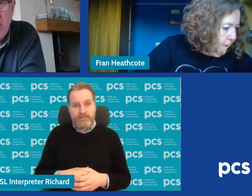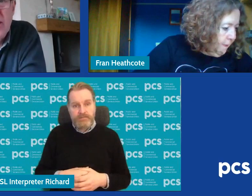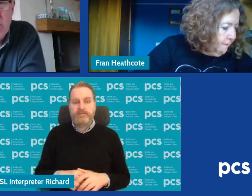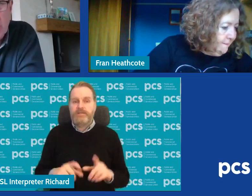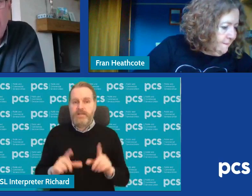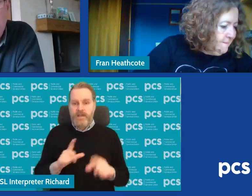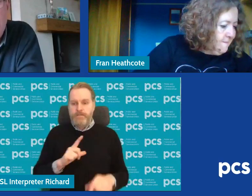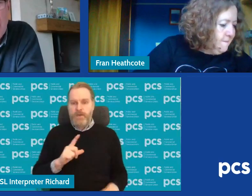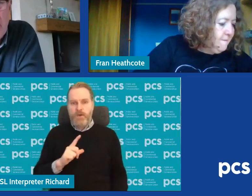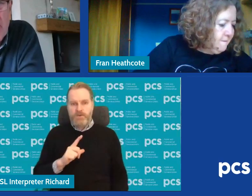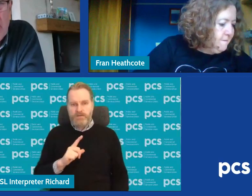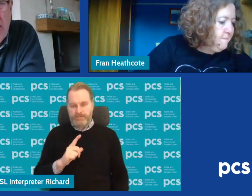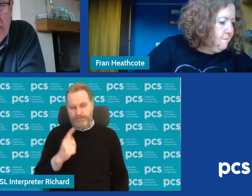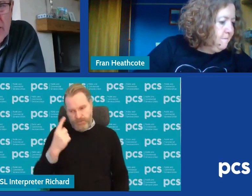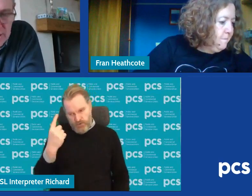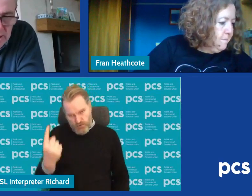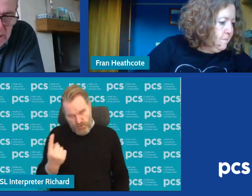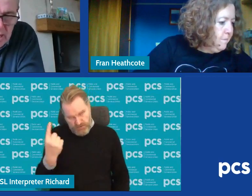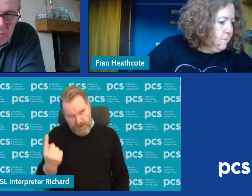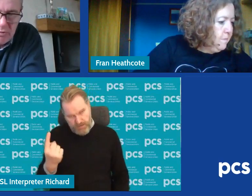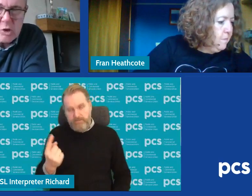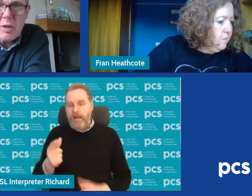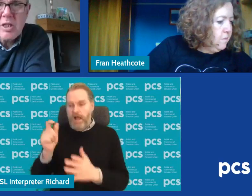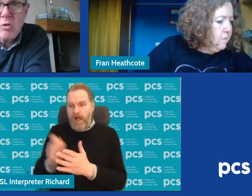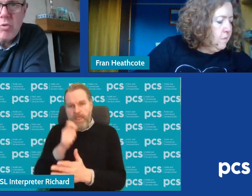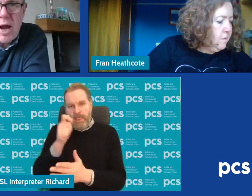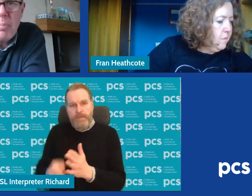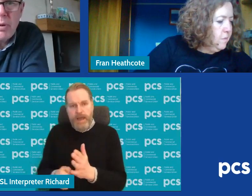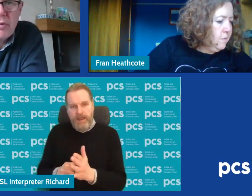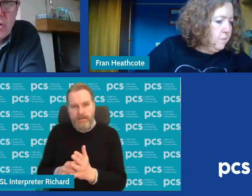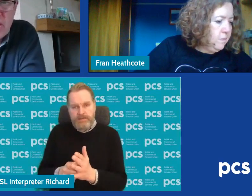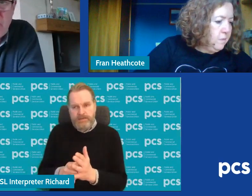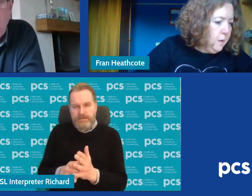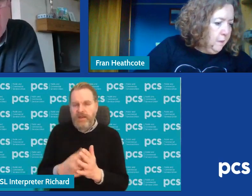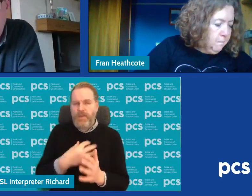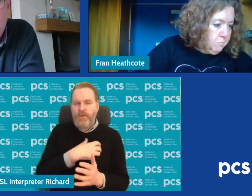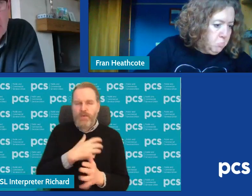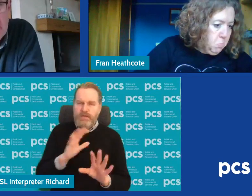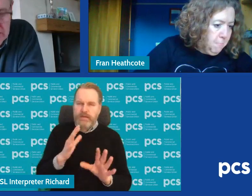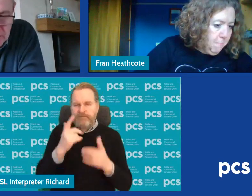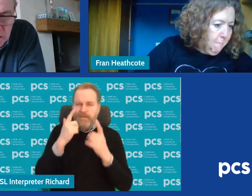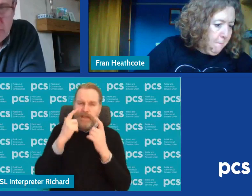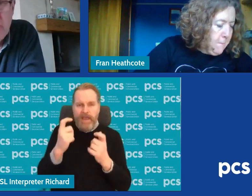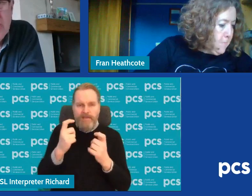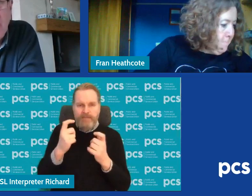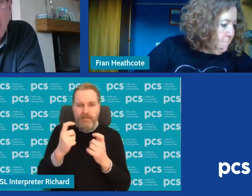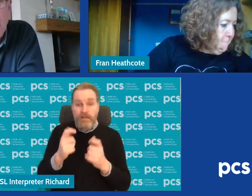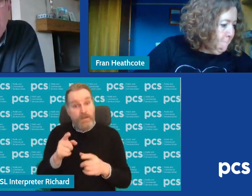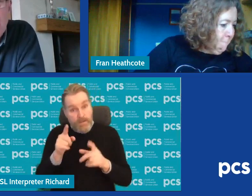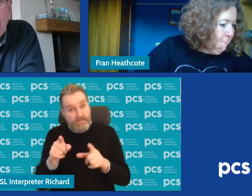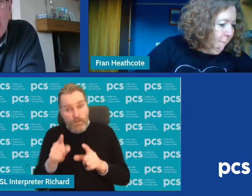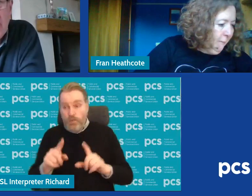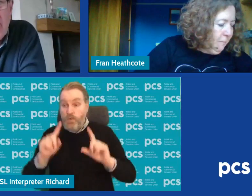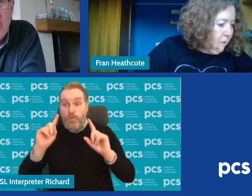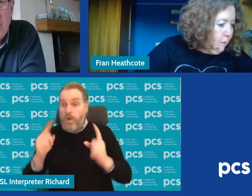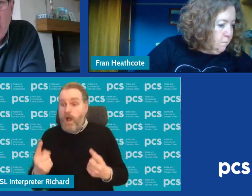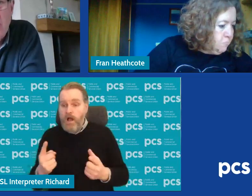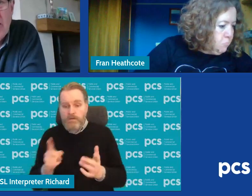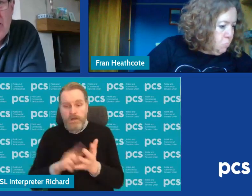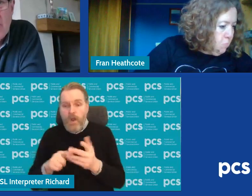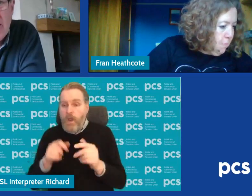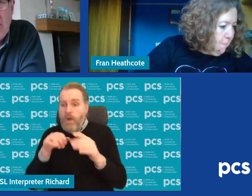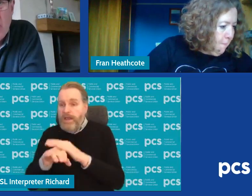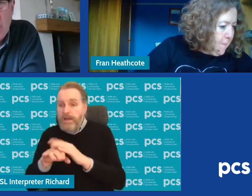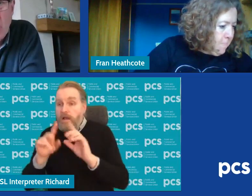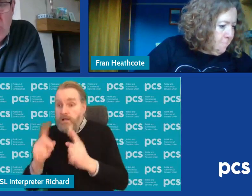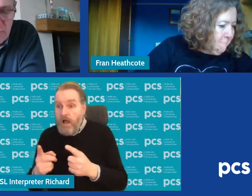individual relationship between the member and the ballot. But if you speak to your rep, if you can't get into PCS Digital, for example, they can get an